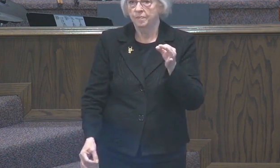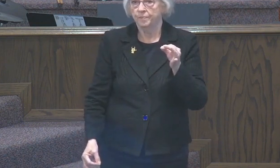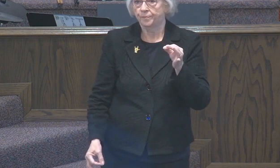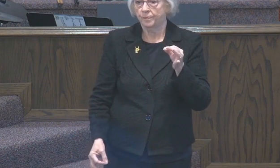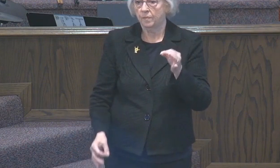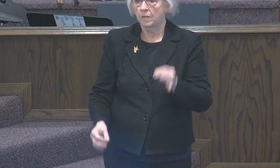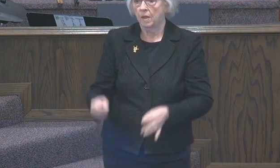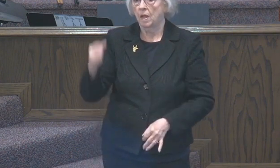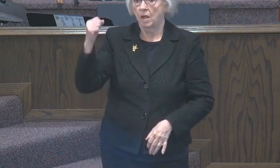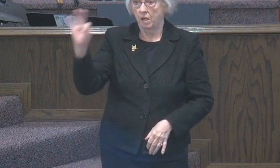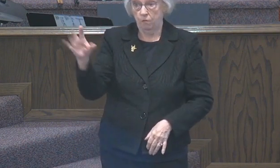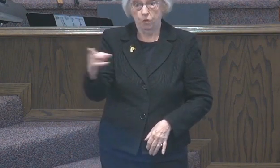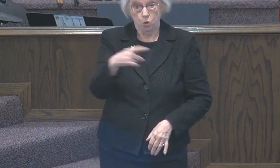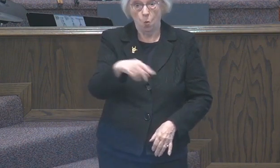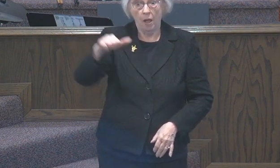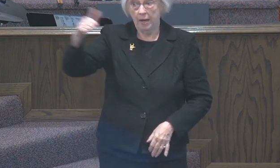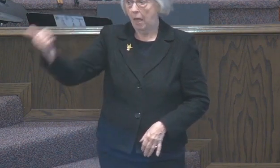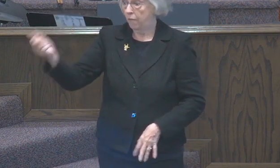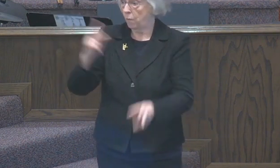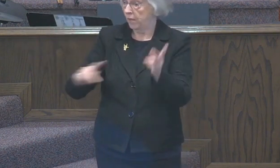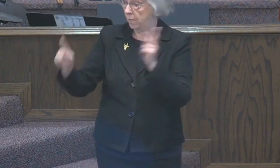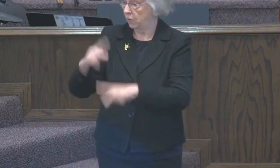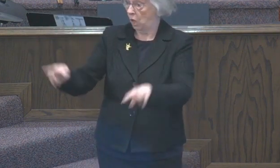if you want to be judged.